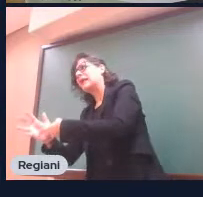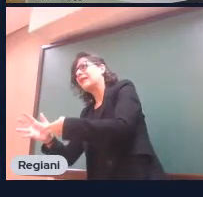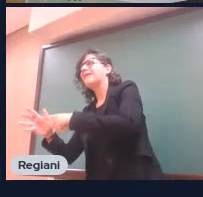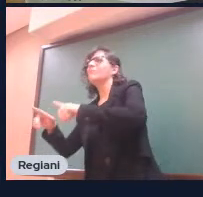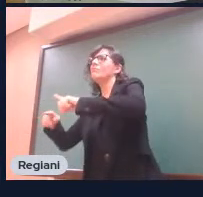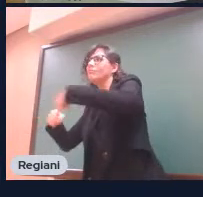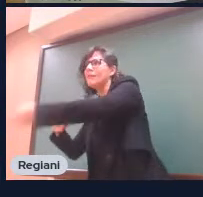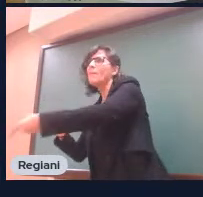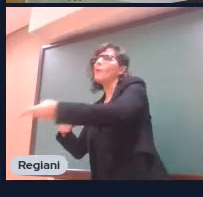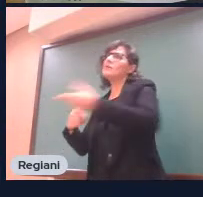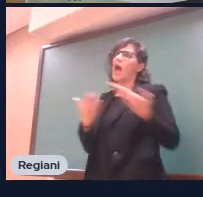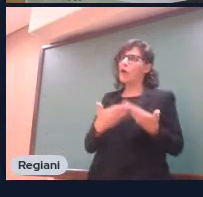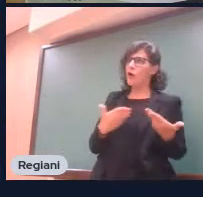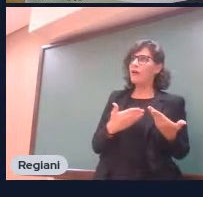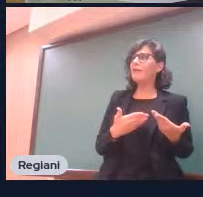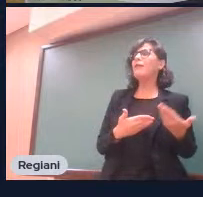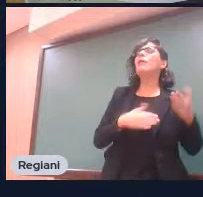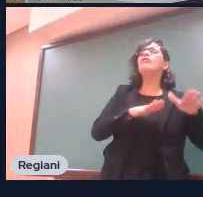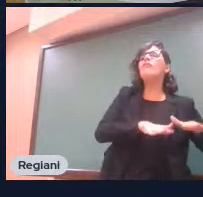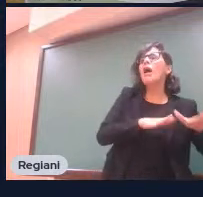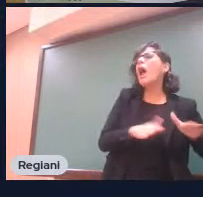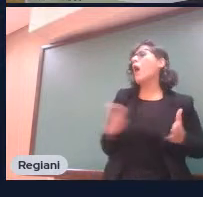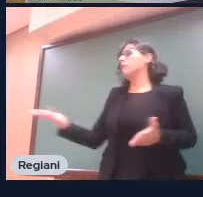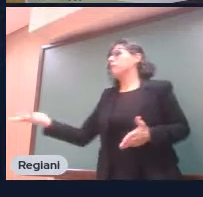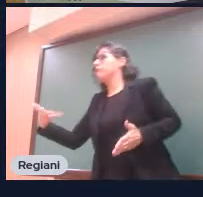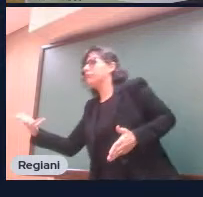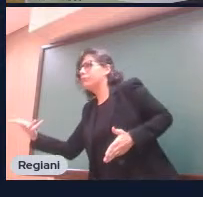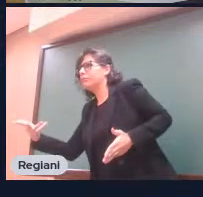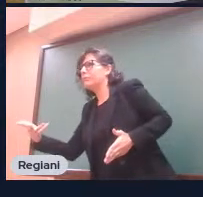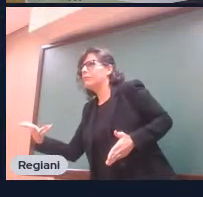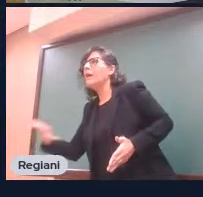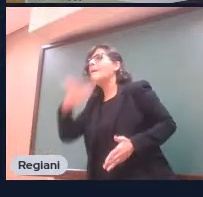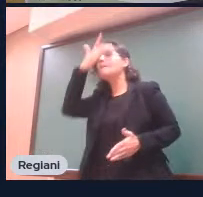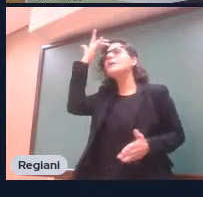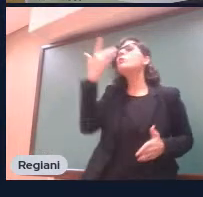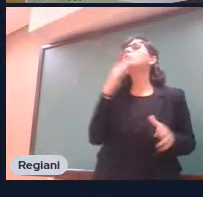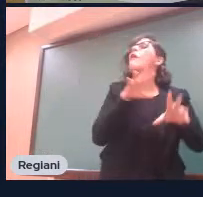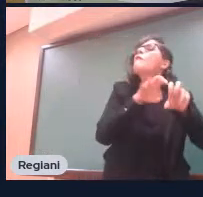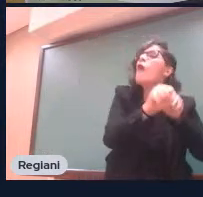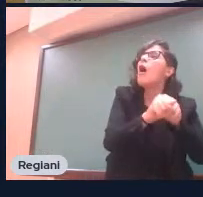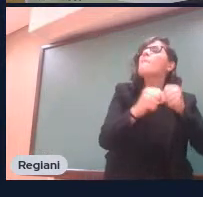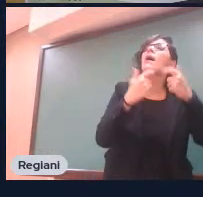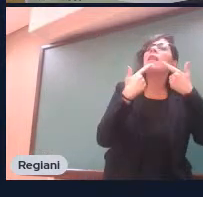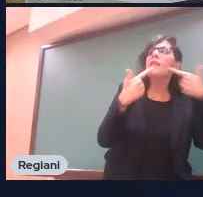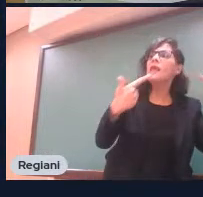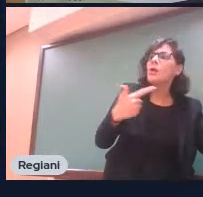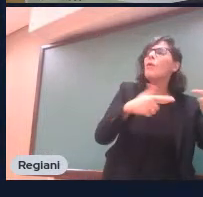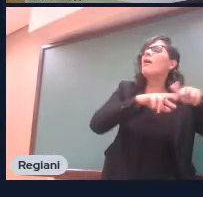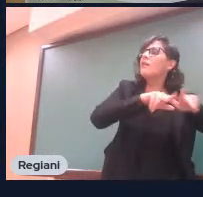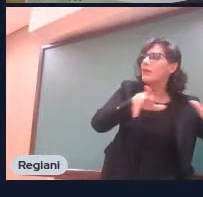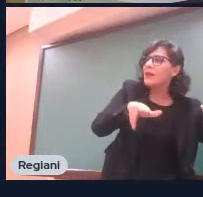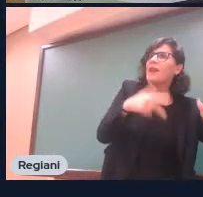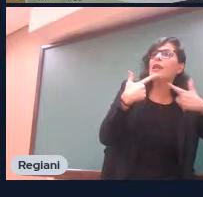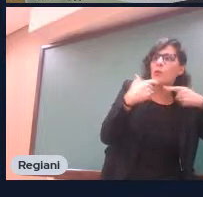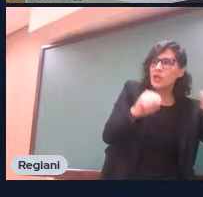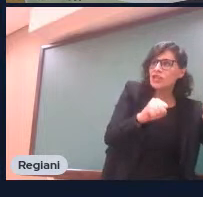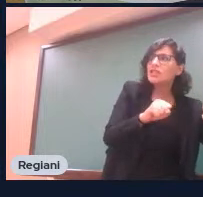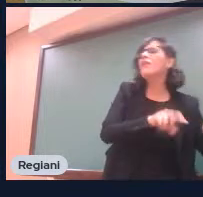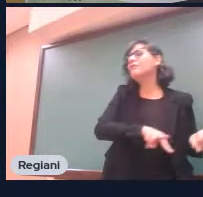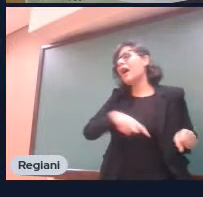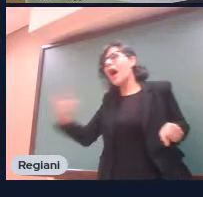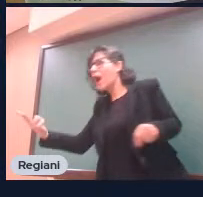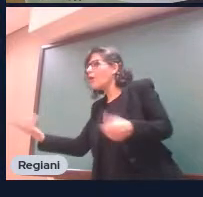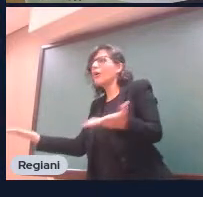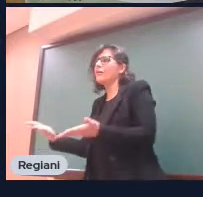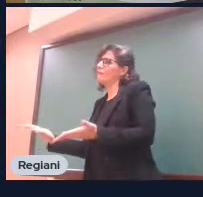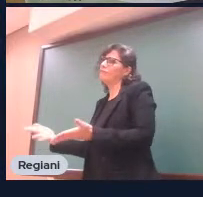from language graduates to computer scientists. Então, aqui estão algumas